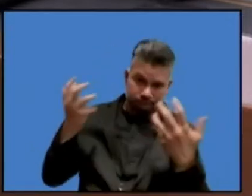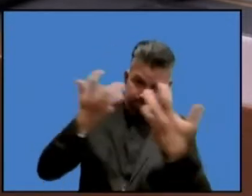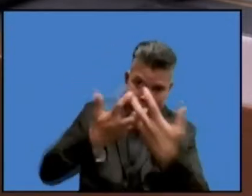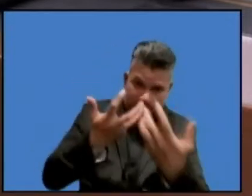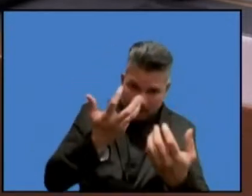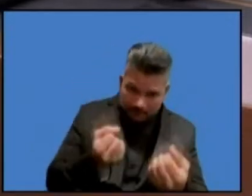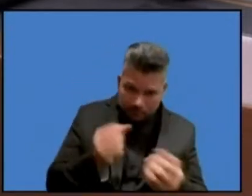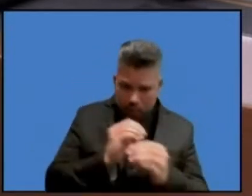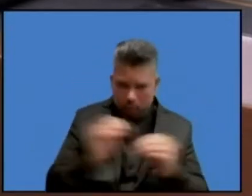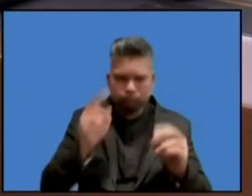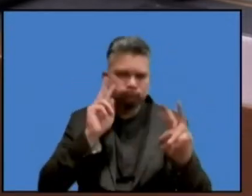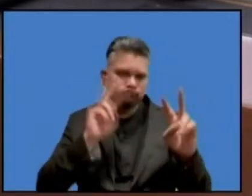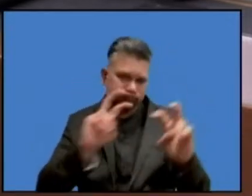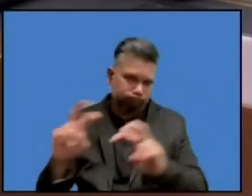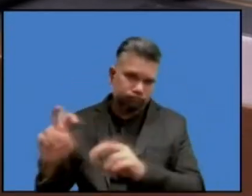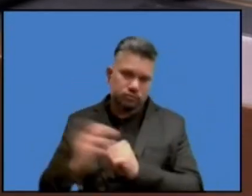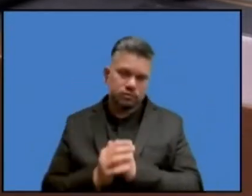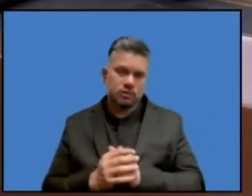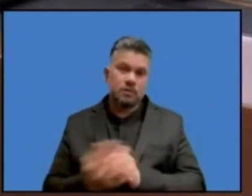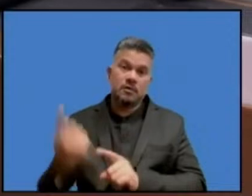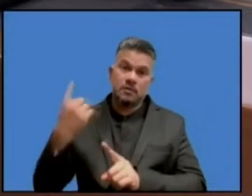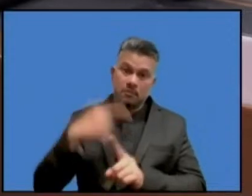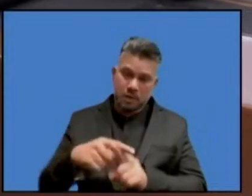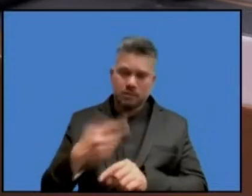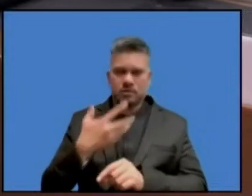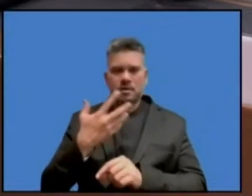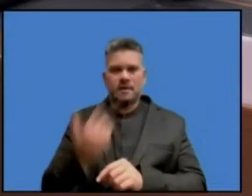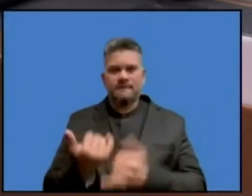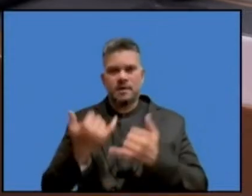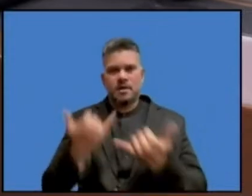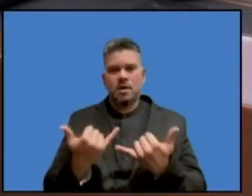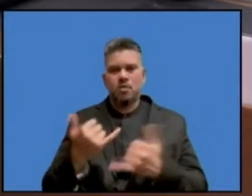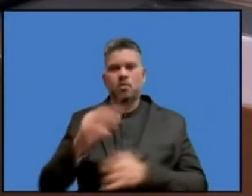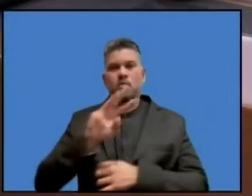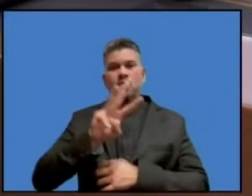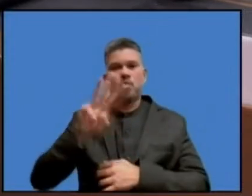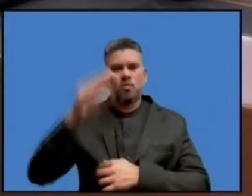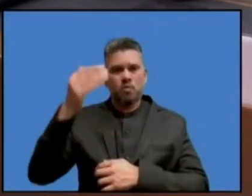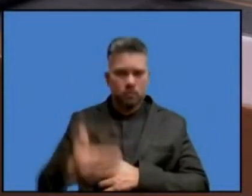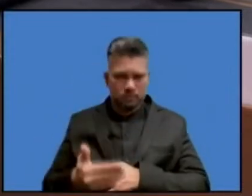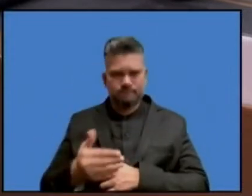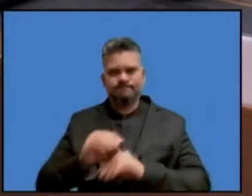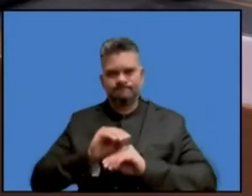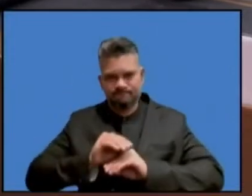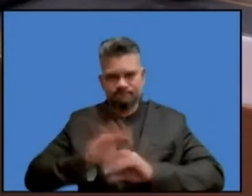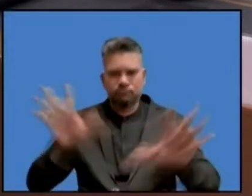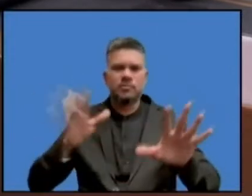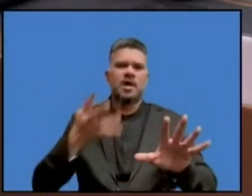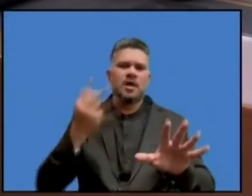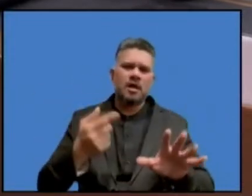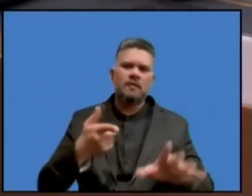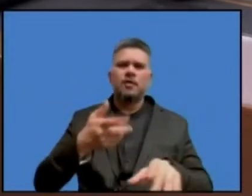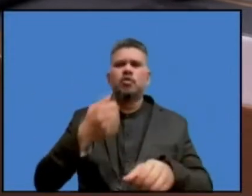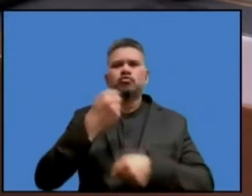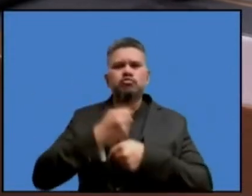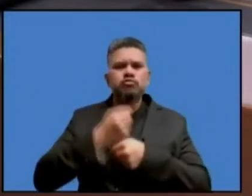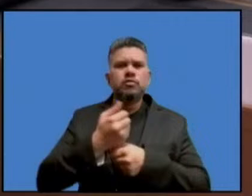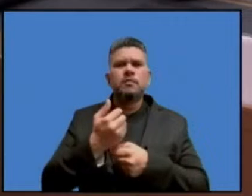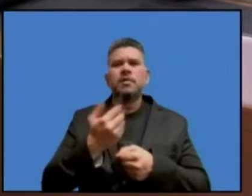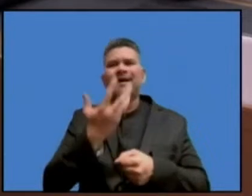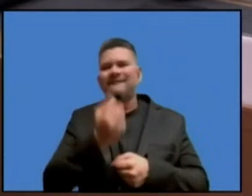developed online web portals for the advertisement of available jobs to ensure